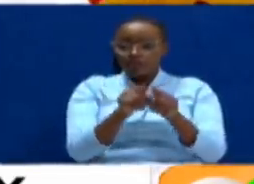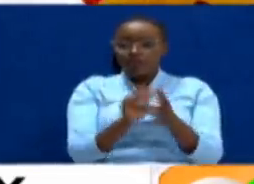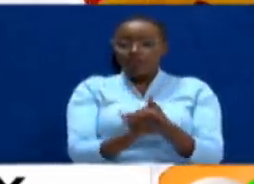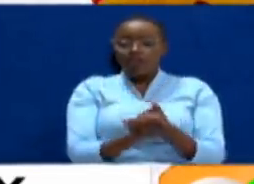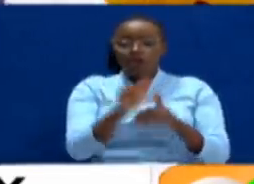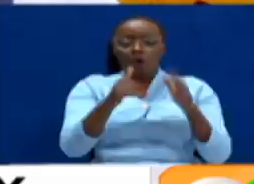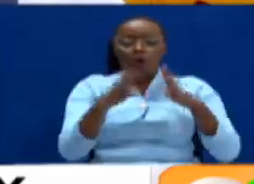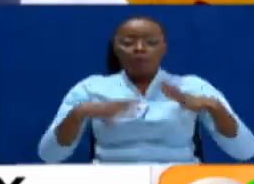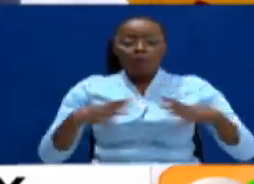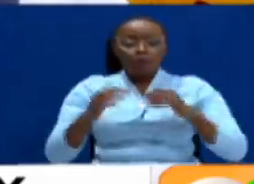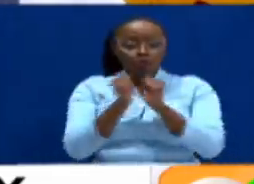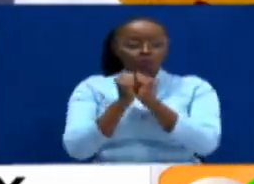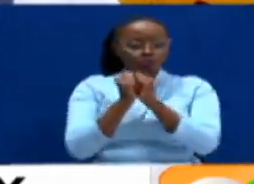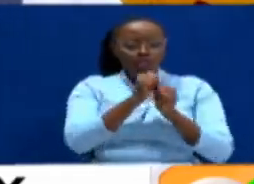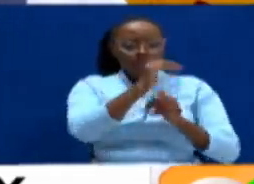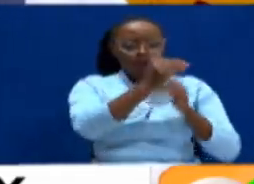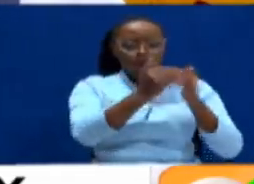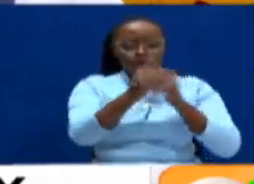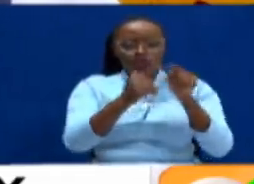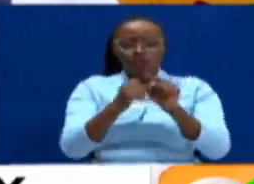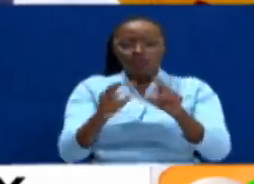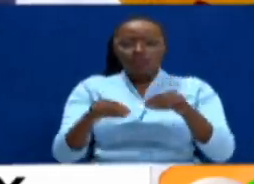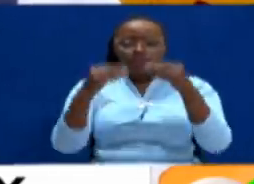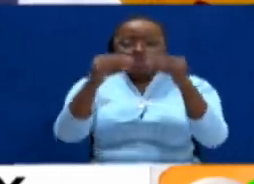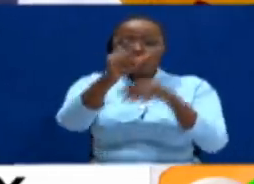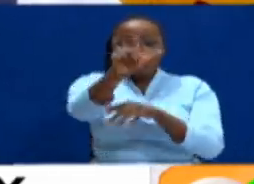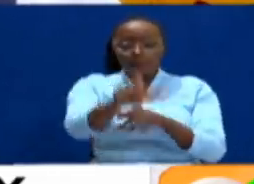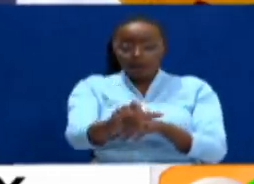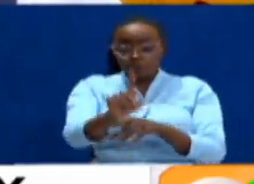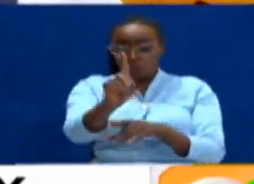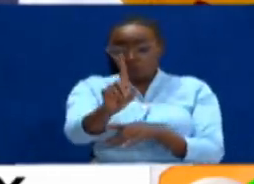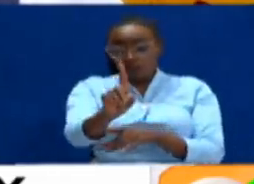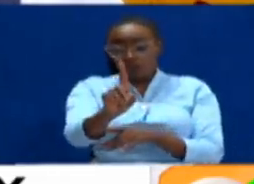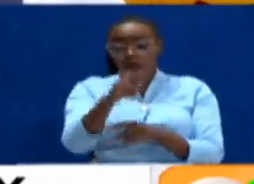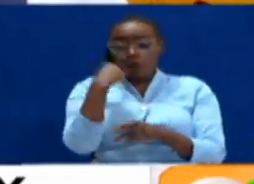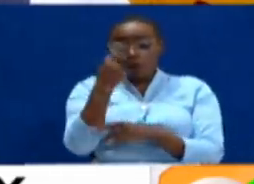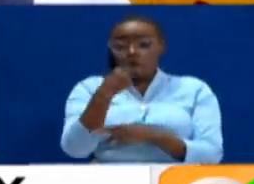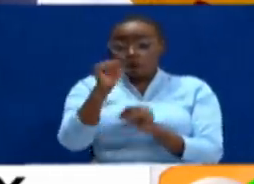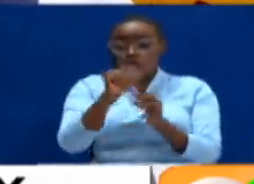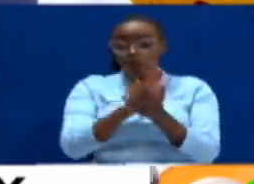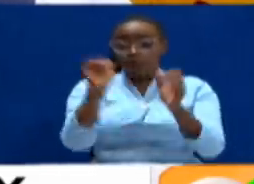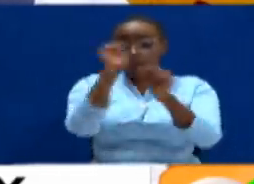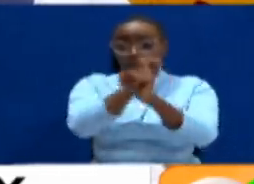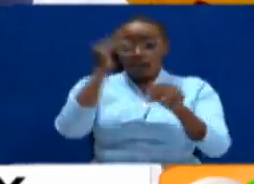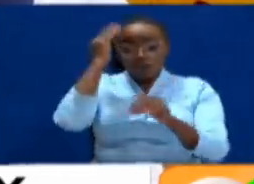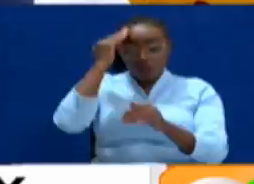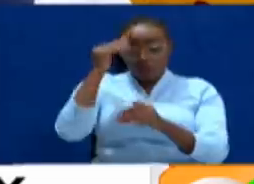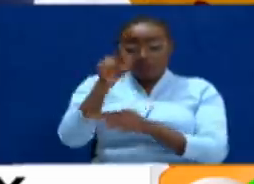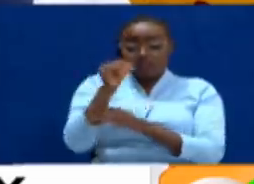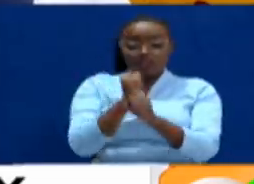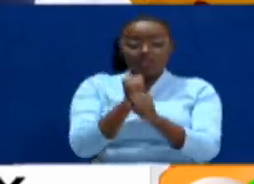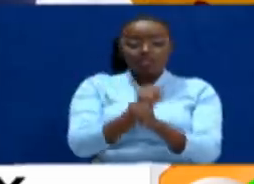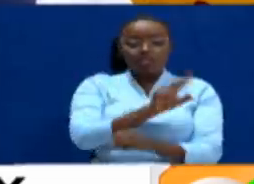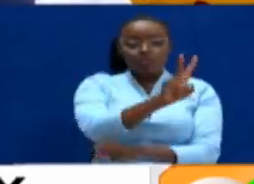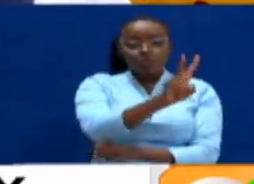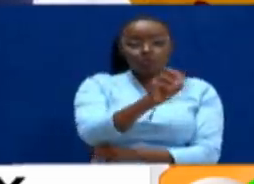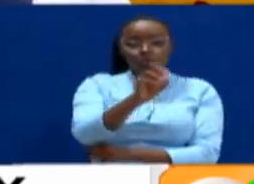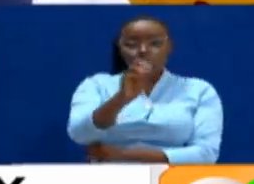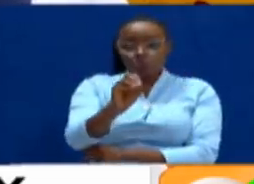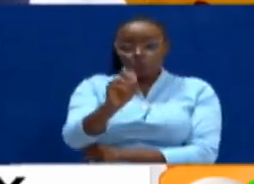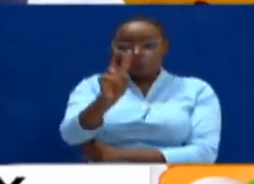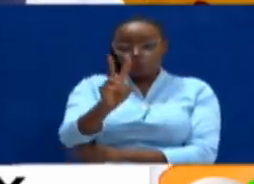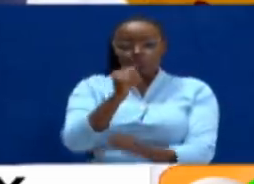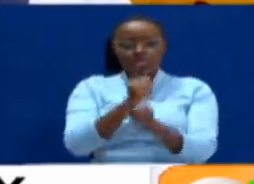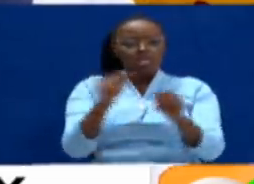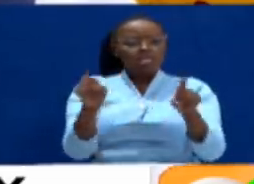Get everyone together and then give them a candidate. Oh, yeah, remember, that's what he did in